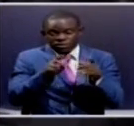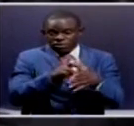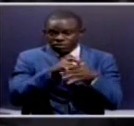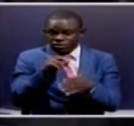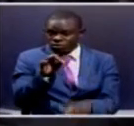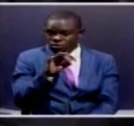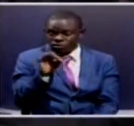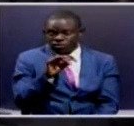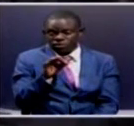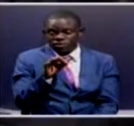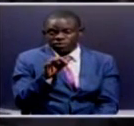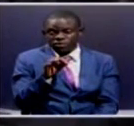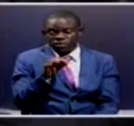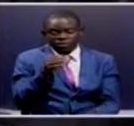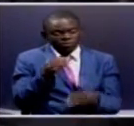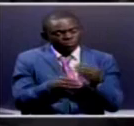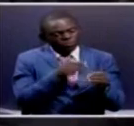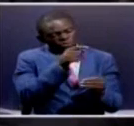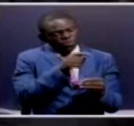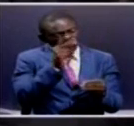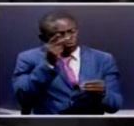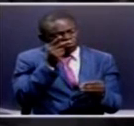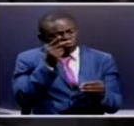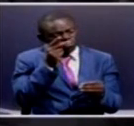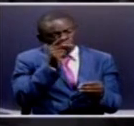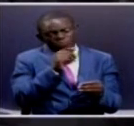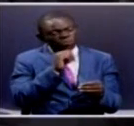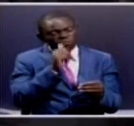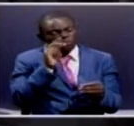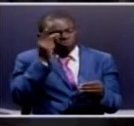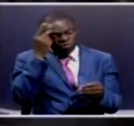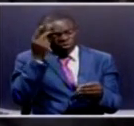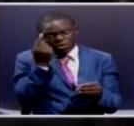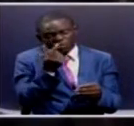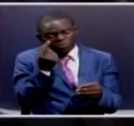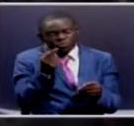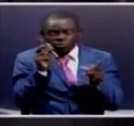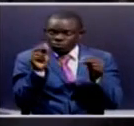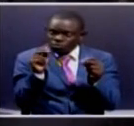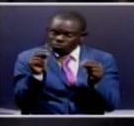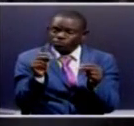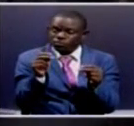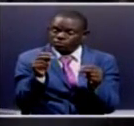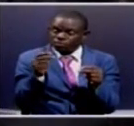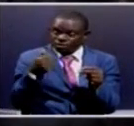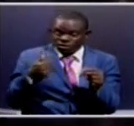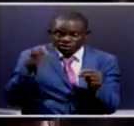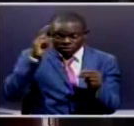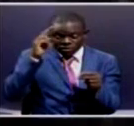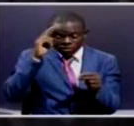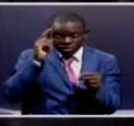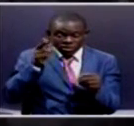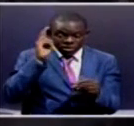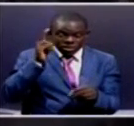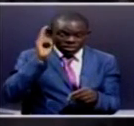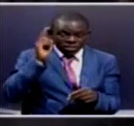it's not politicians alone. Encompasses it. No, we're not saying that it is politicians alone. If you look at the list of the people that made submissions, if you look at the